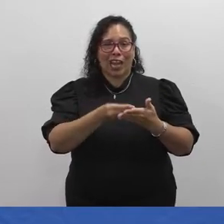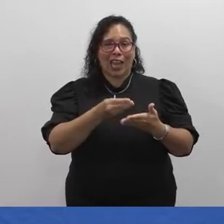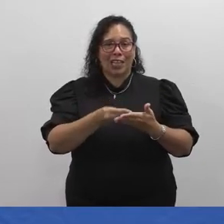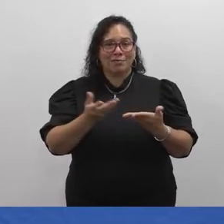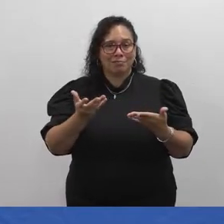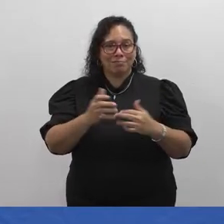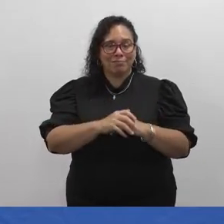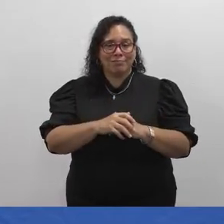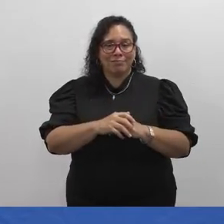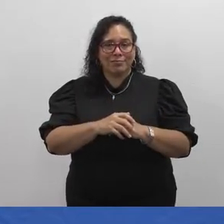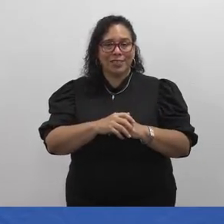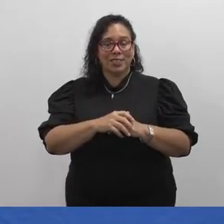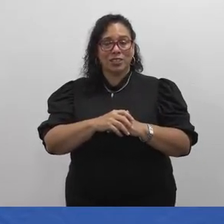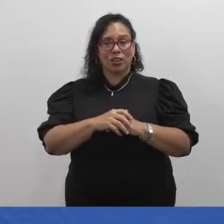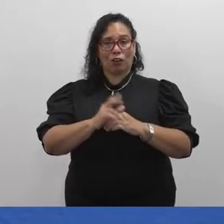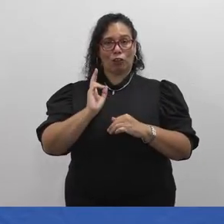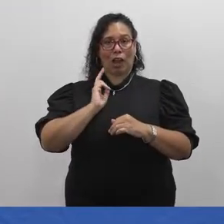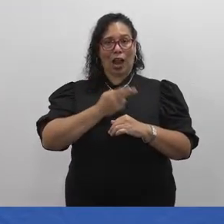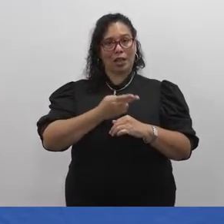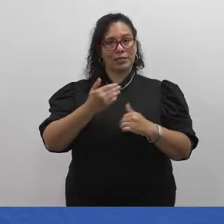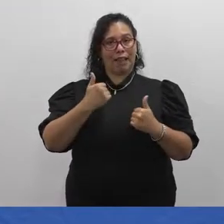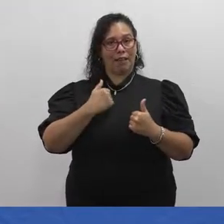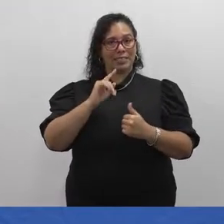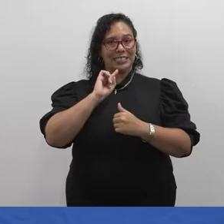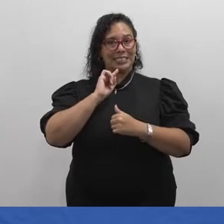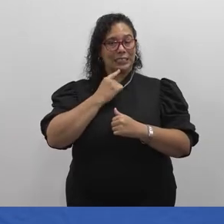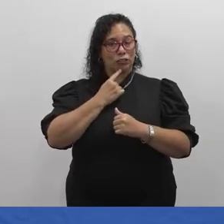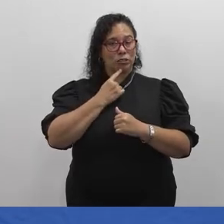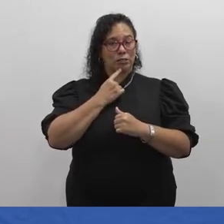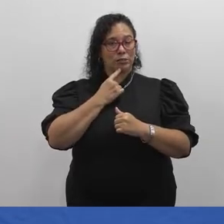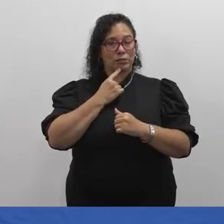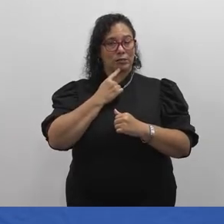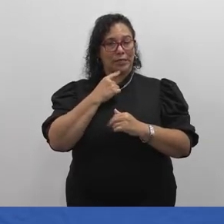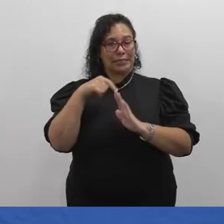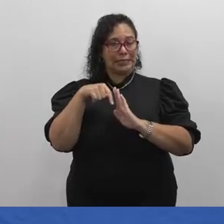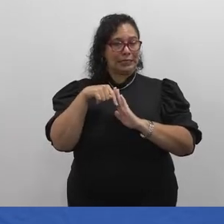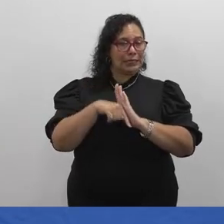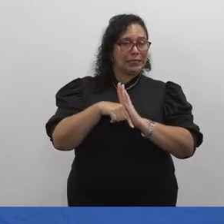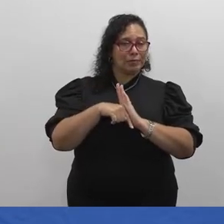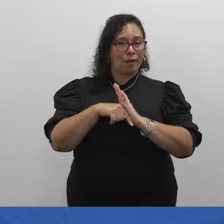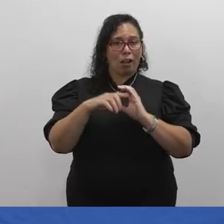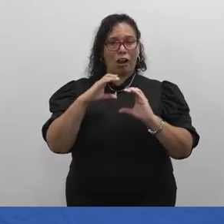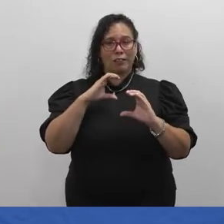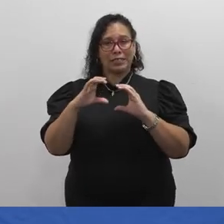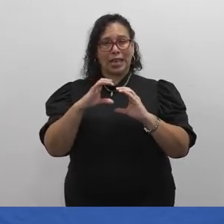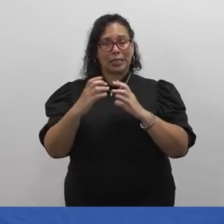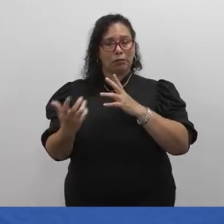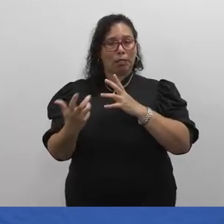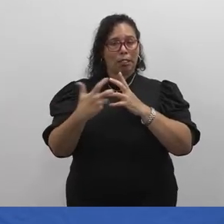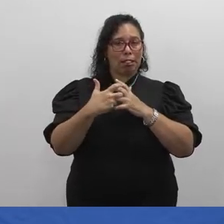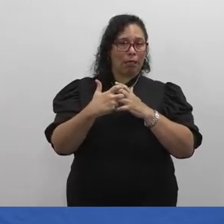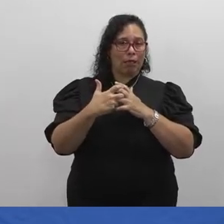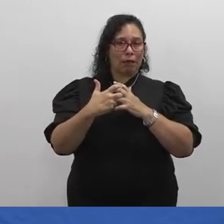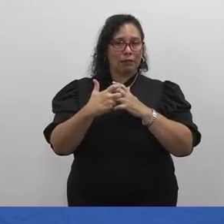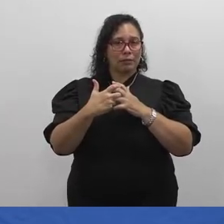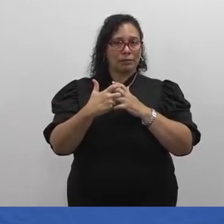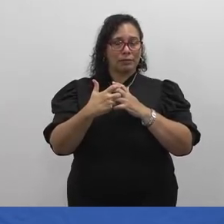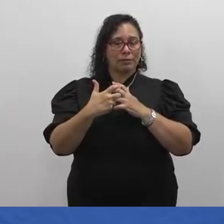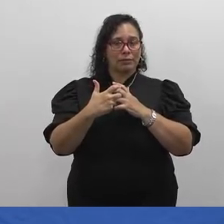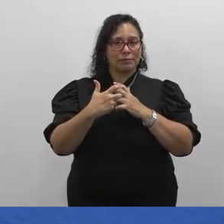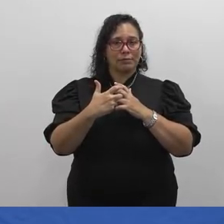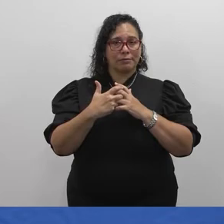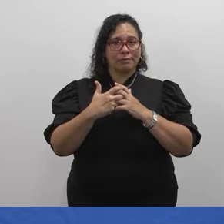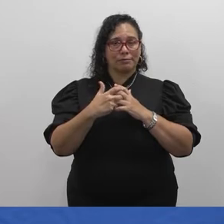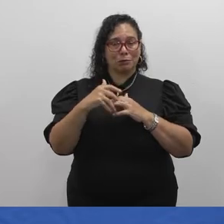for us to have serious and deep conversations that align with, we just came out